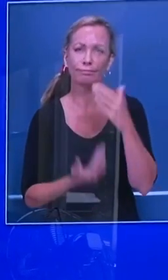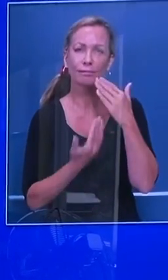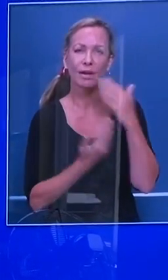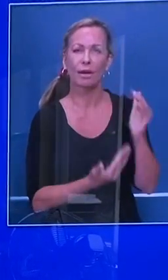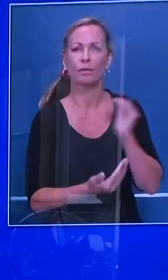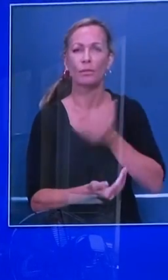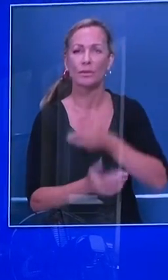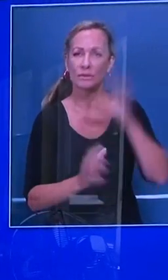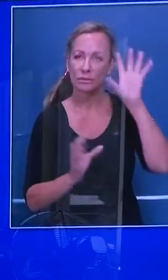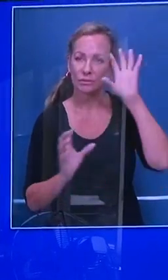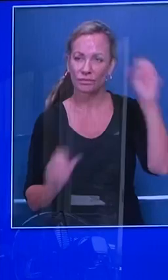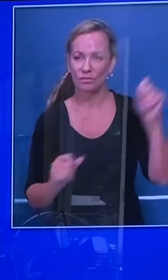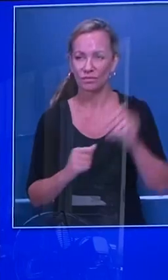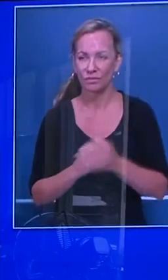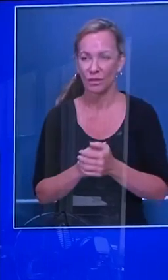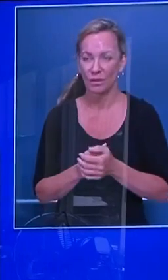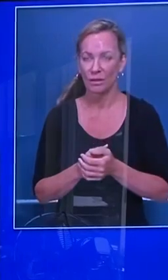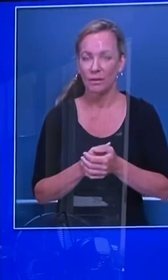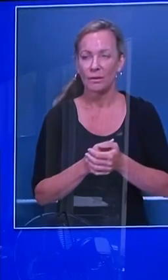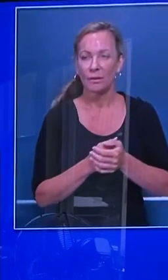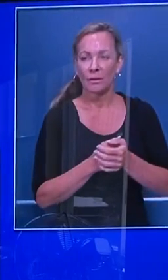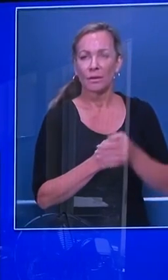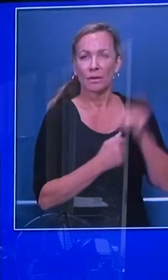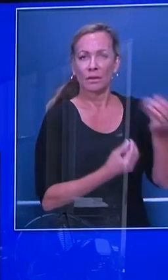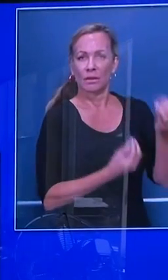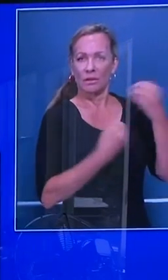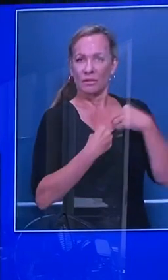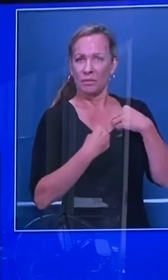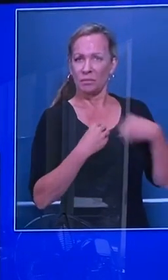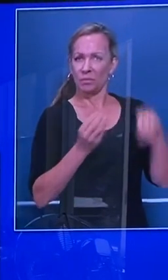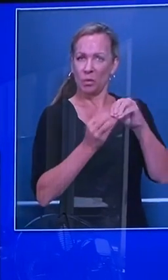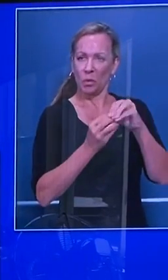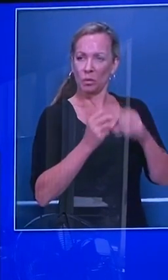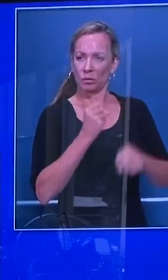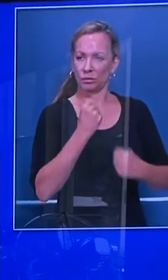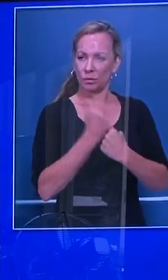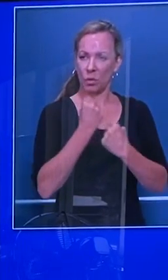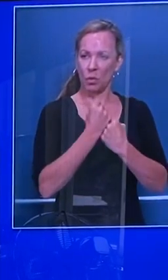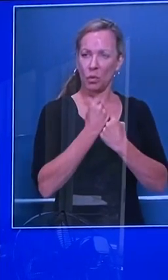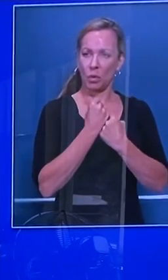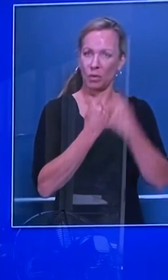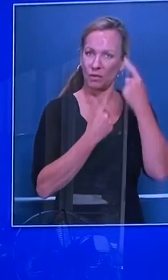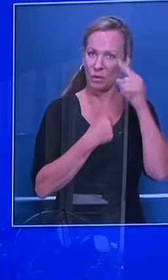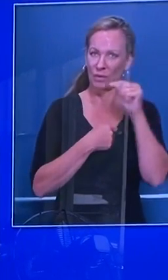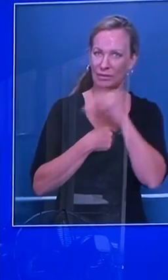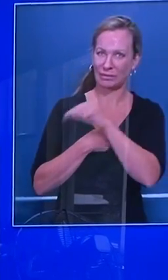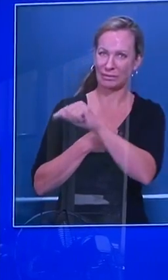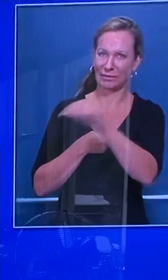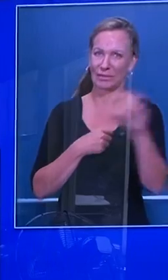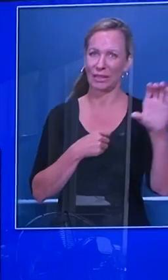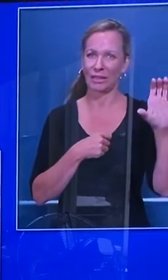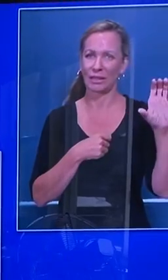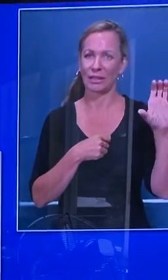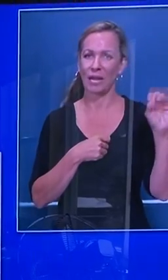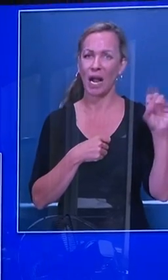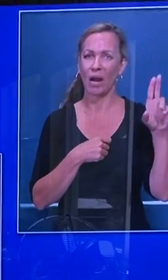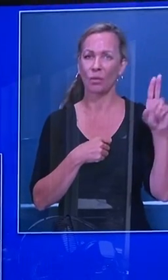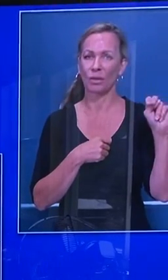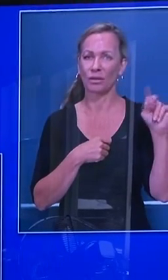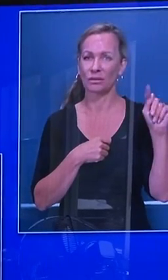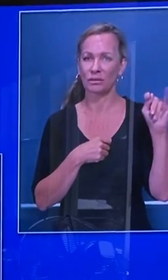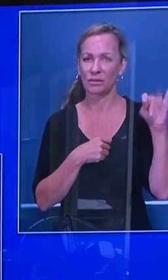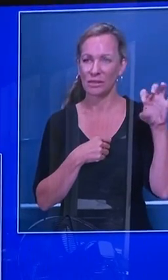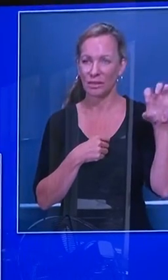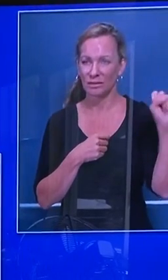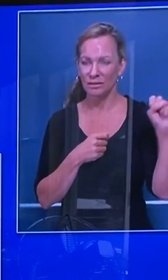flexibility on including additional counties in the state. One of those counties that was included in the last 24 hours is Monterey County. I